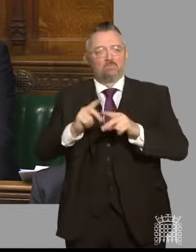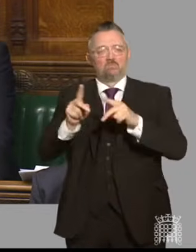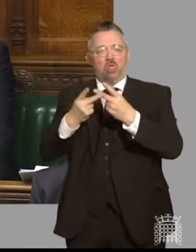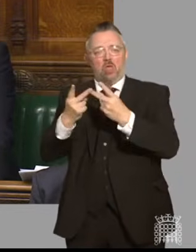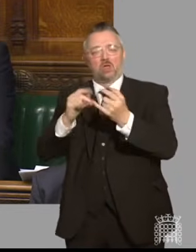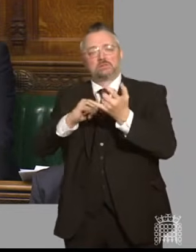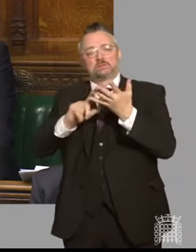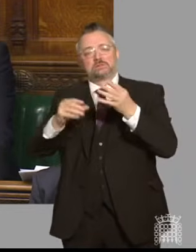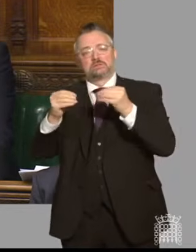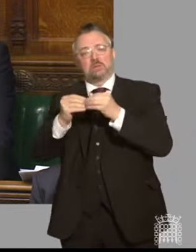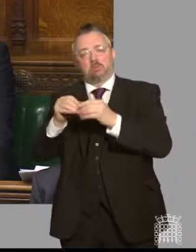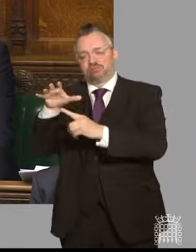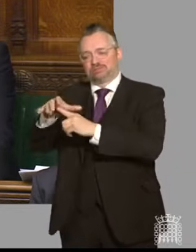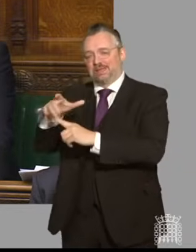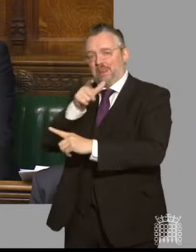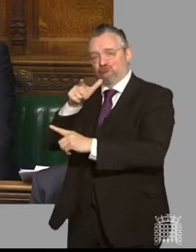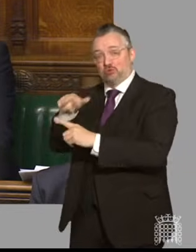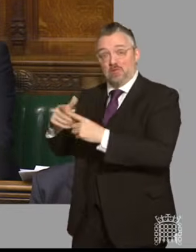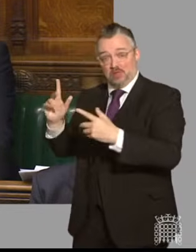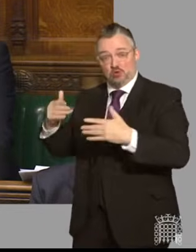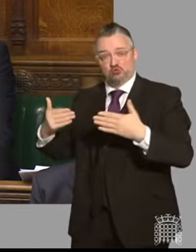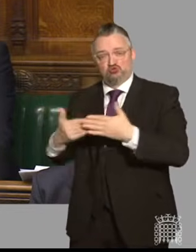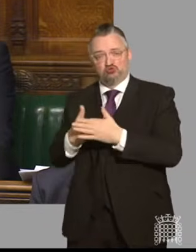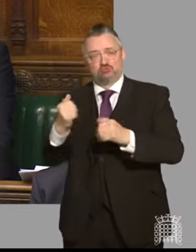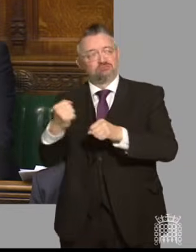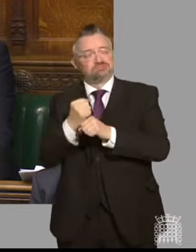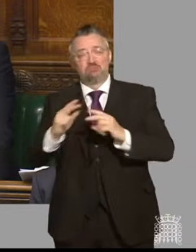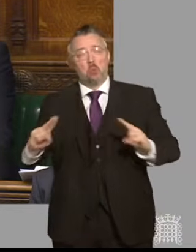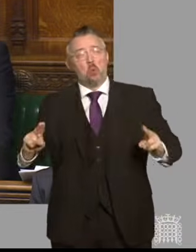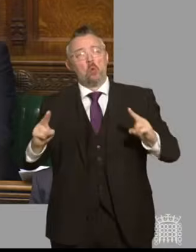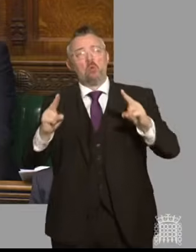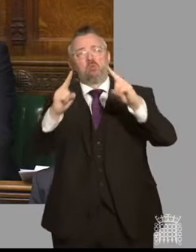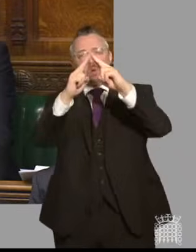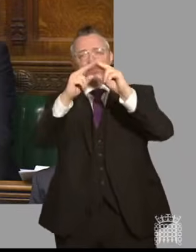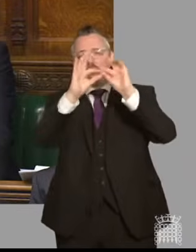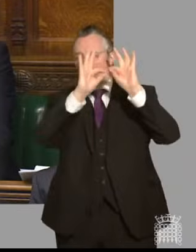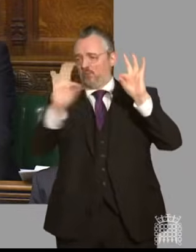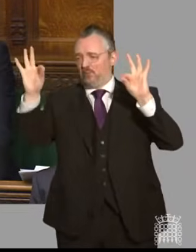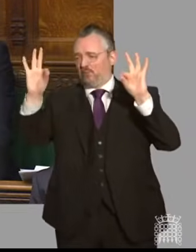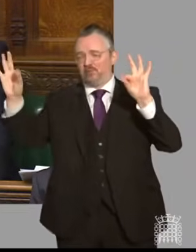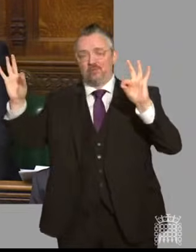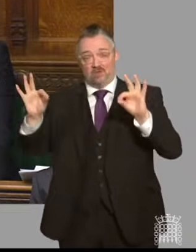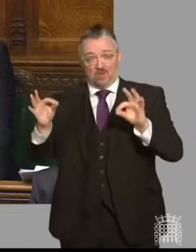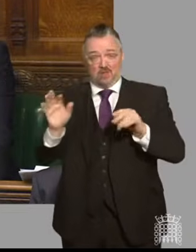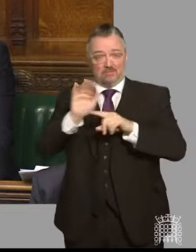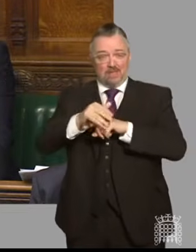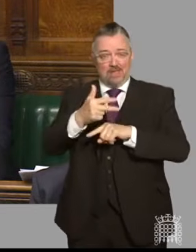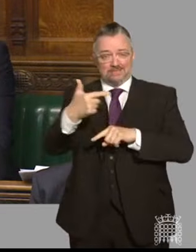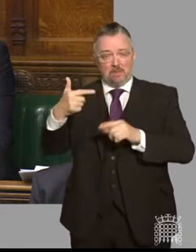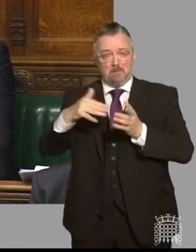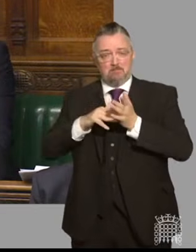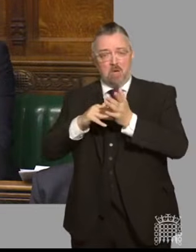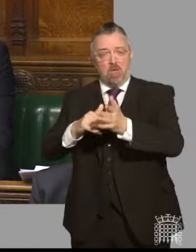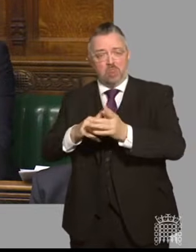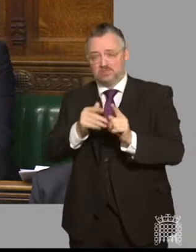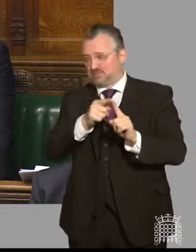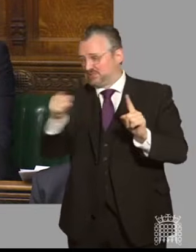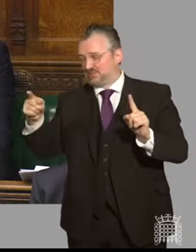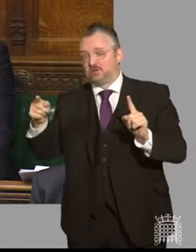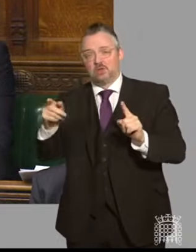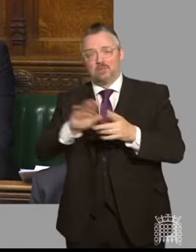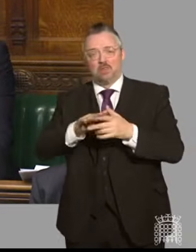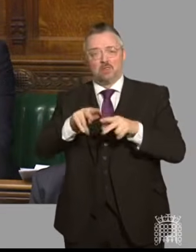covering 87 miles of countryside. These will blot the landscape and use up